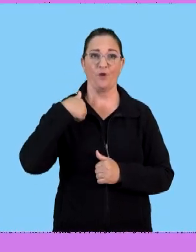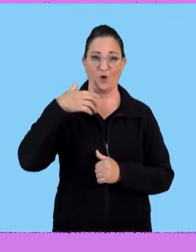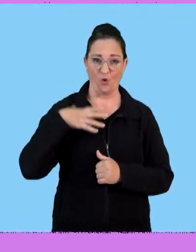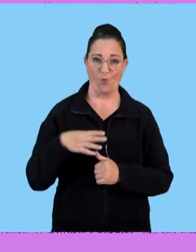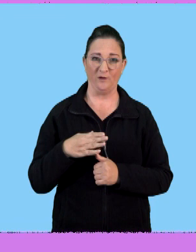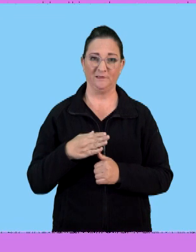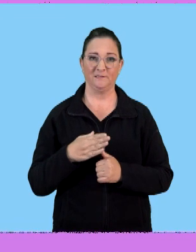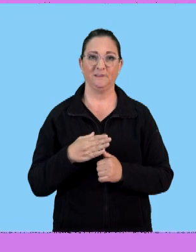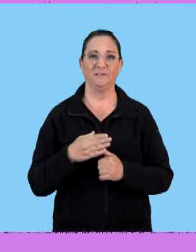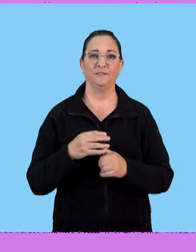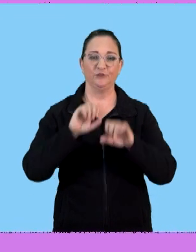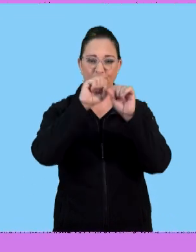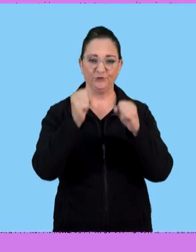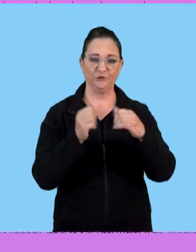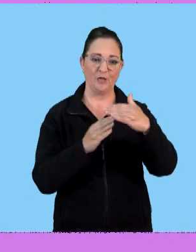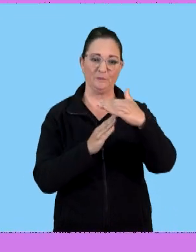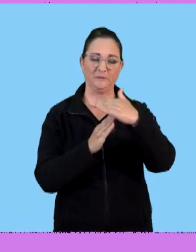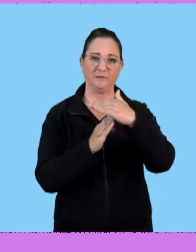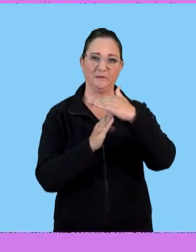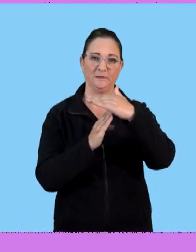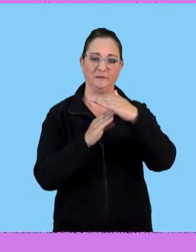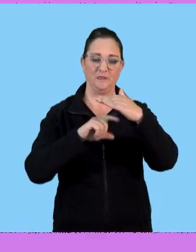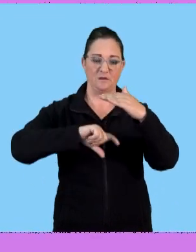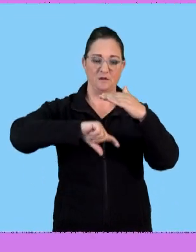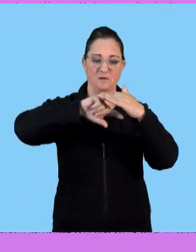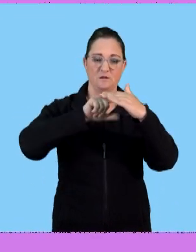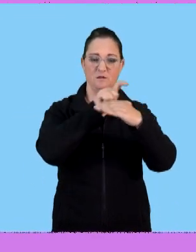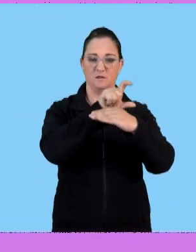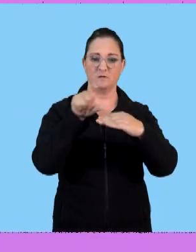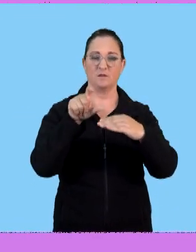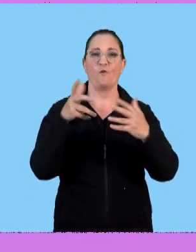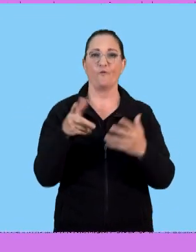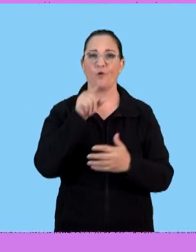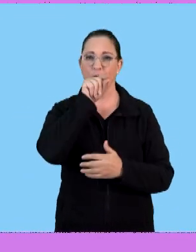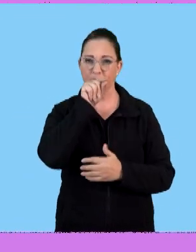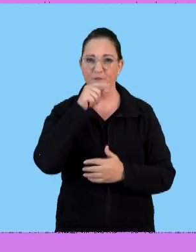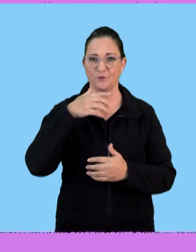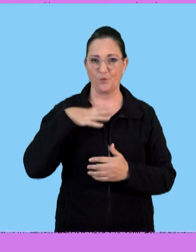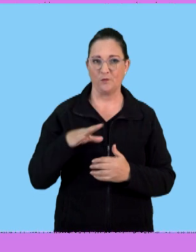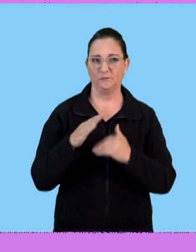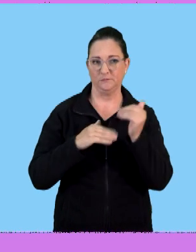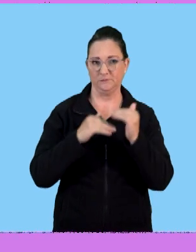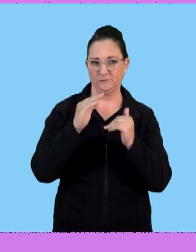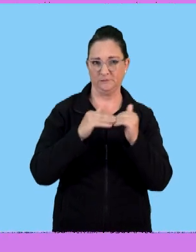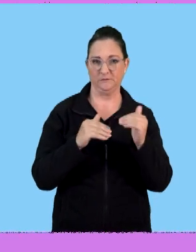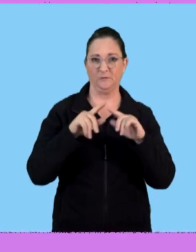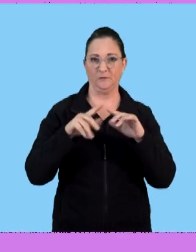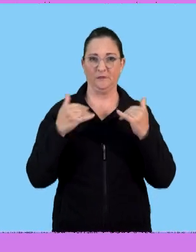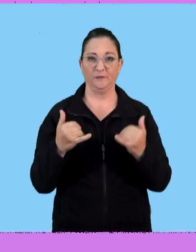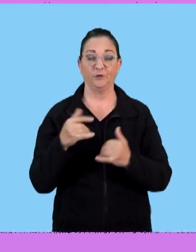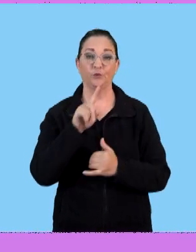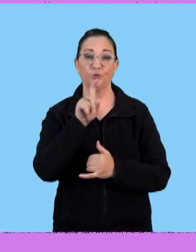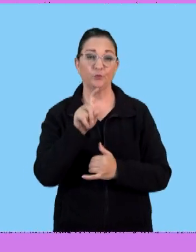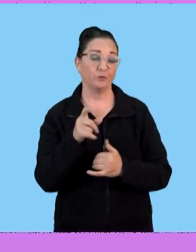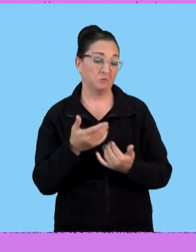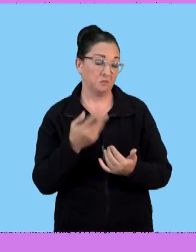T-shaped cage for his birds. Right? Study the diagram of the bird house. There we see it. To answer the questions that